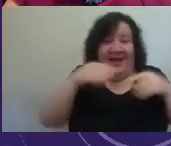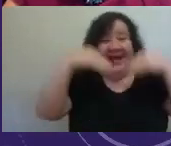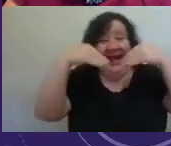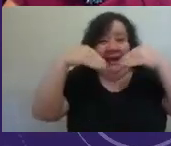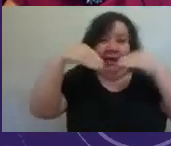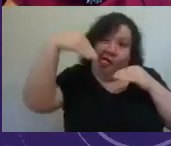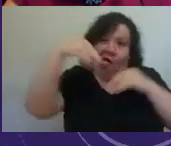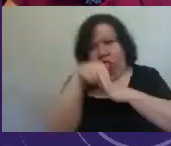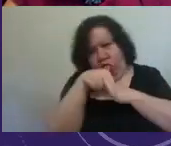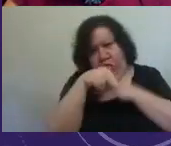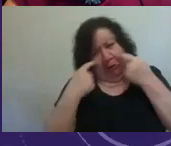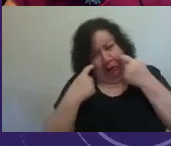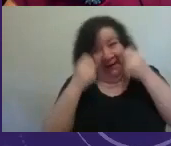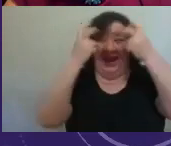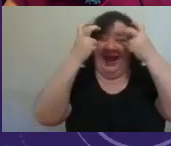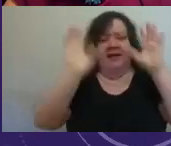Next slide, please.